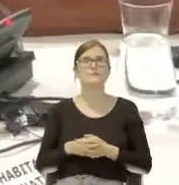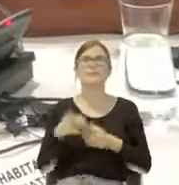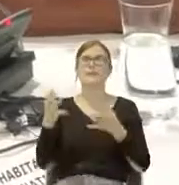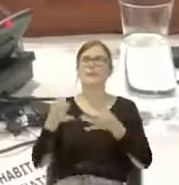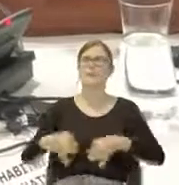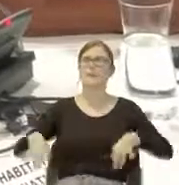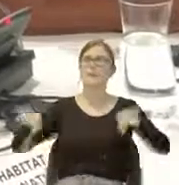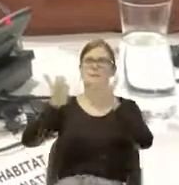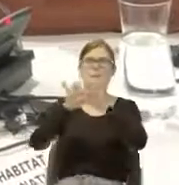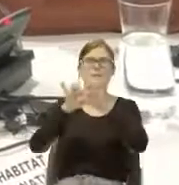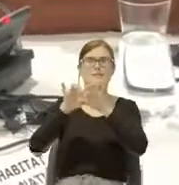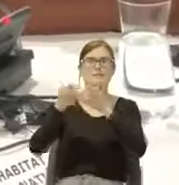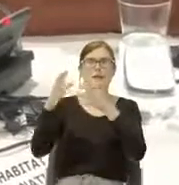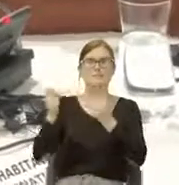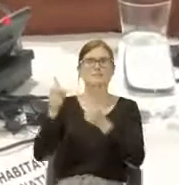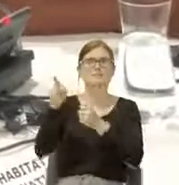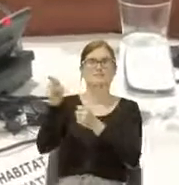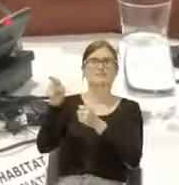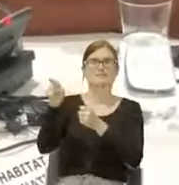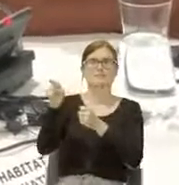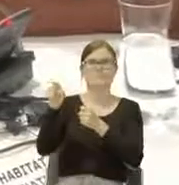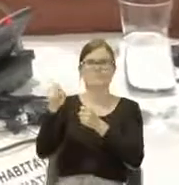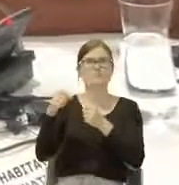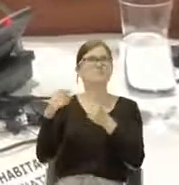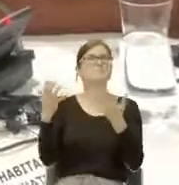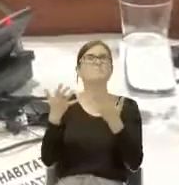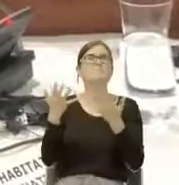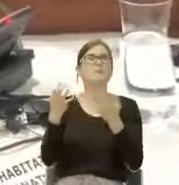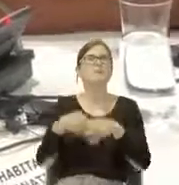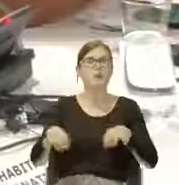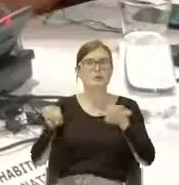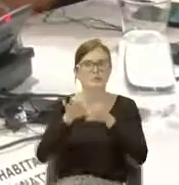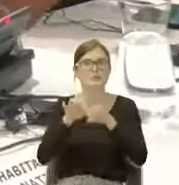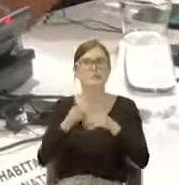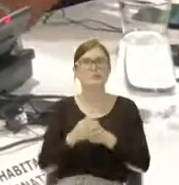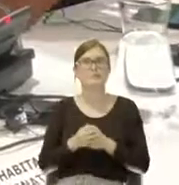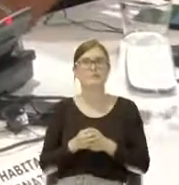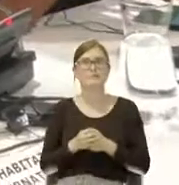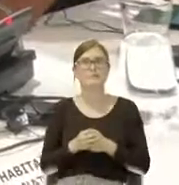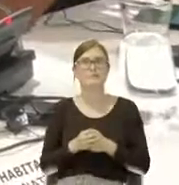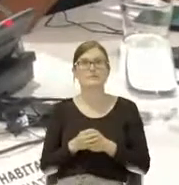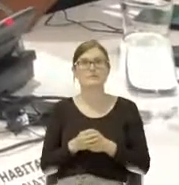understand housing from a very different perspective than mere